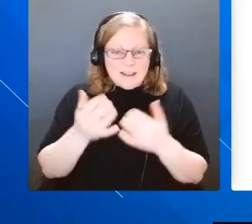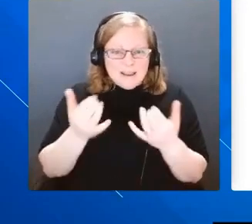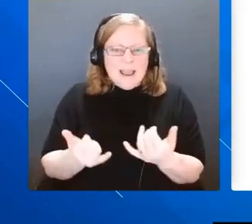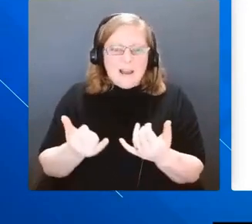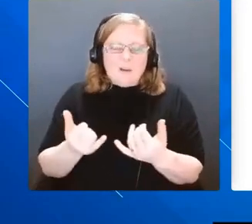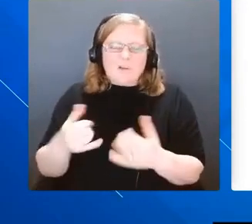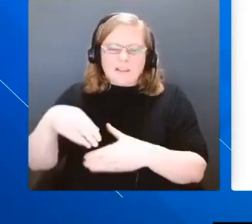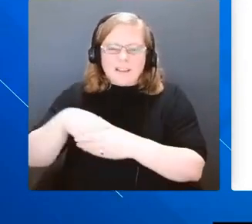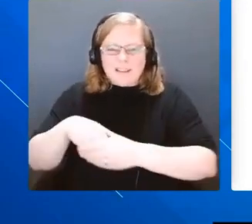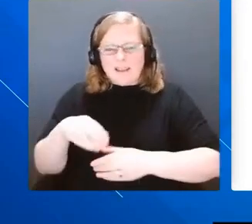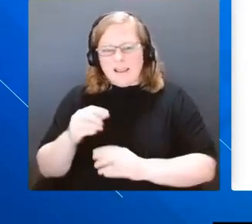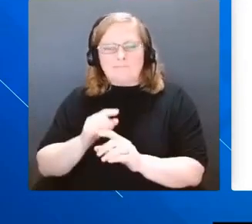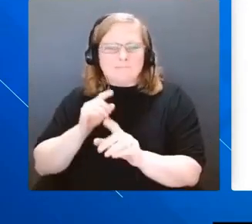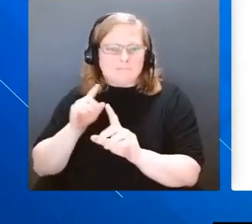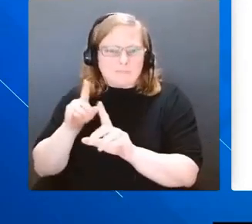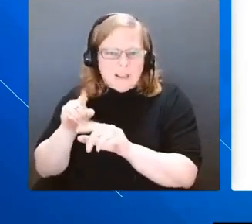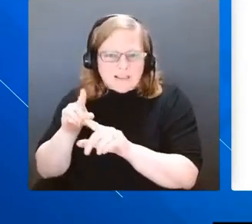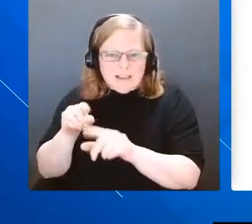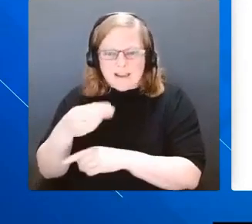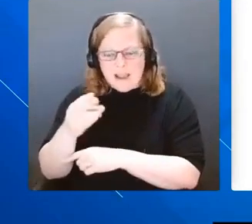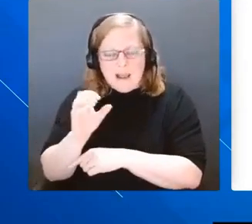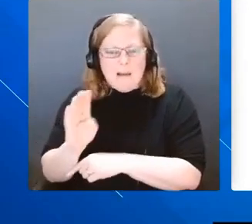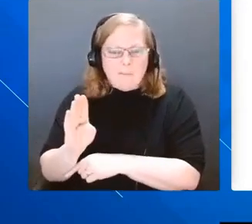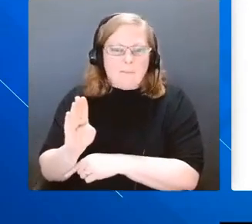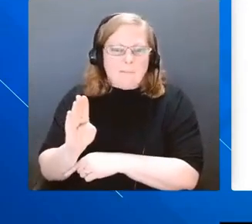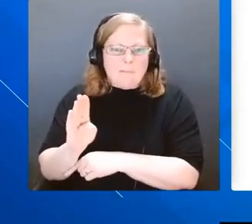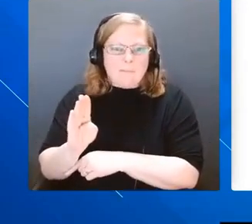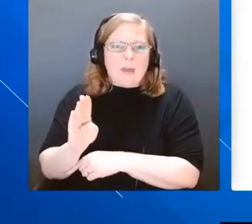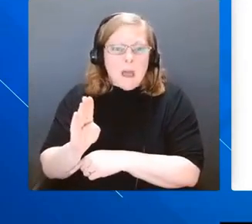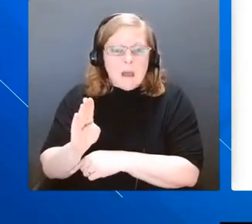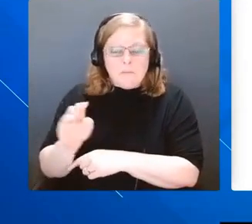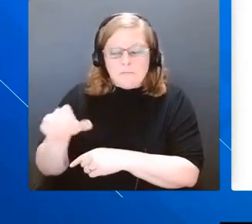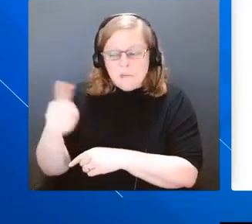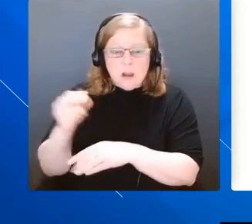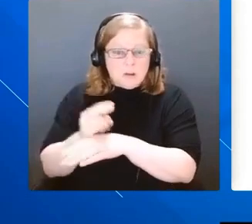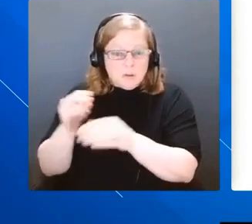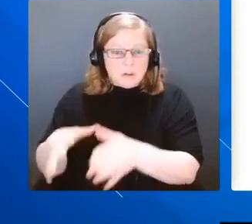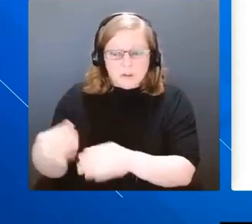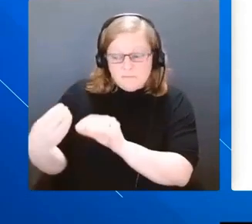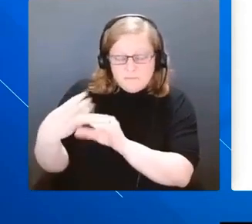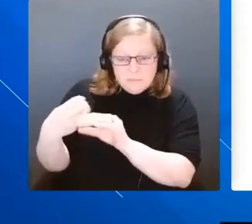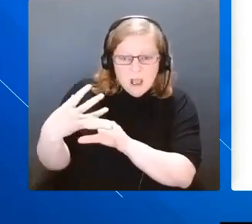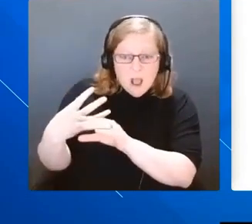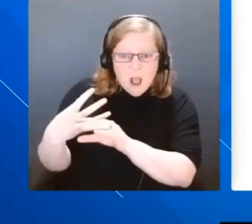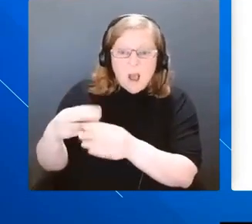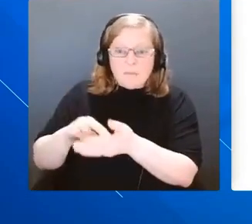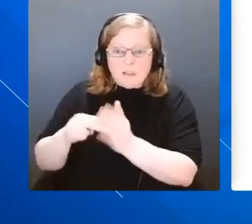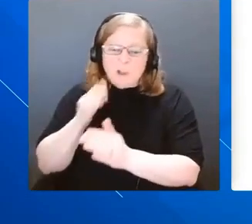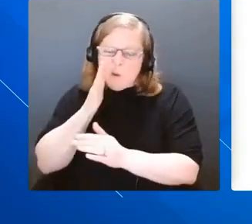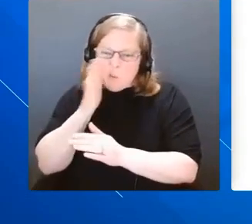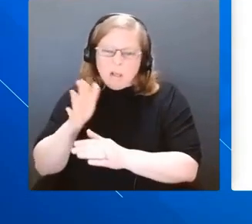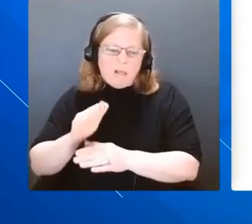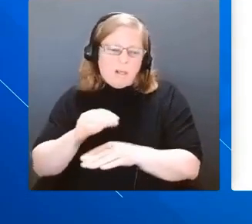on very, very positive user feedback. We want to roll it in other products like registration in the future.